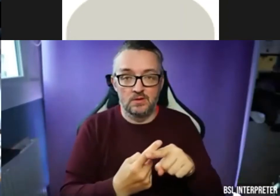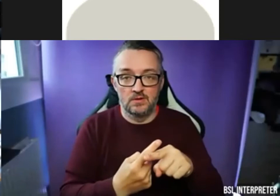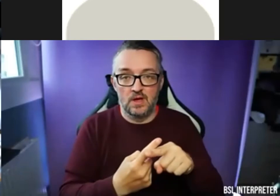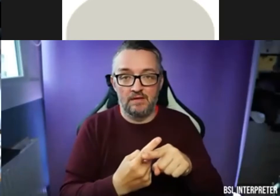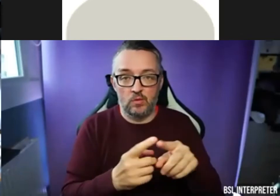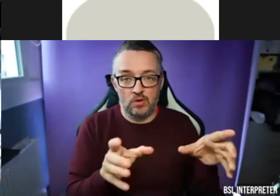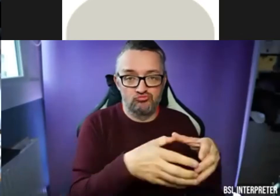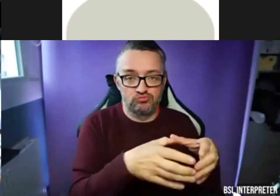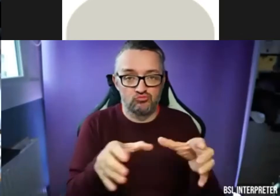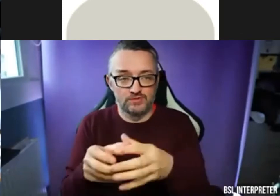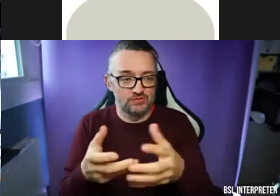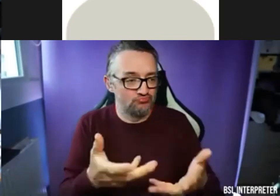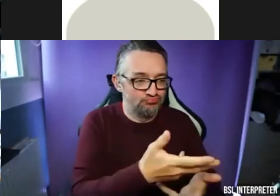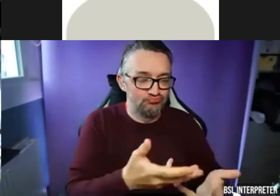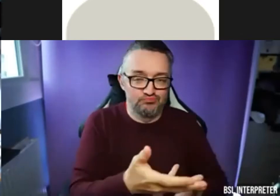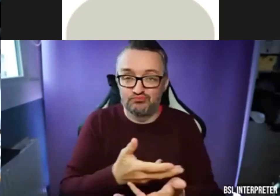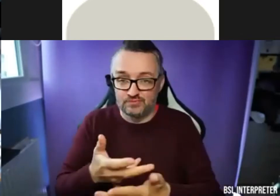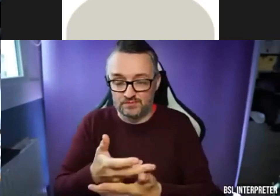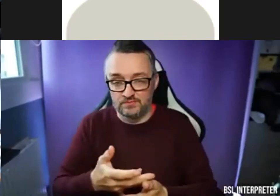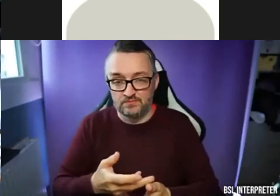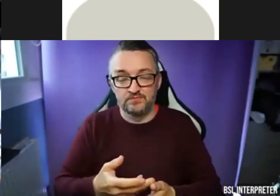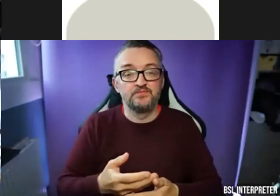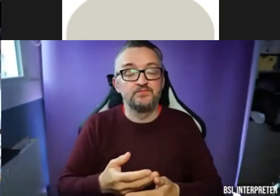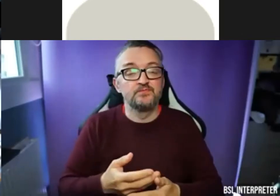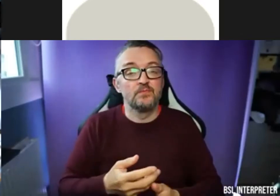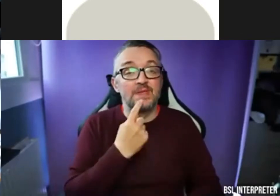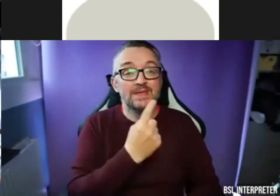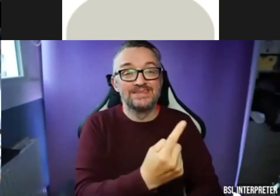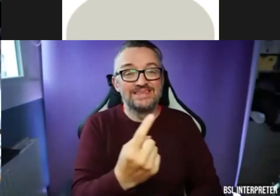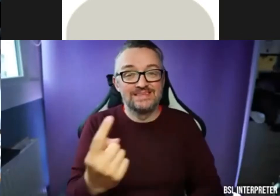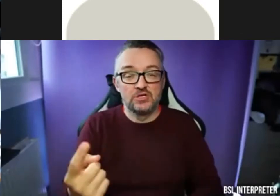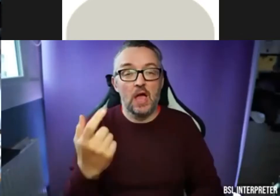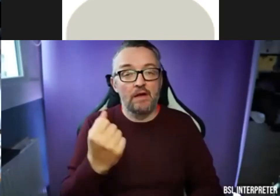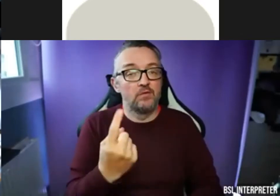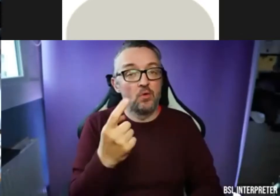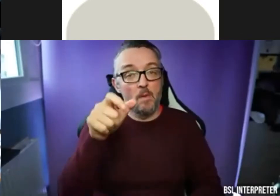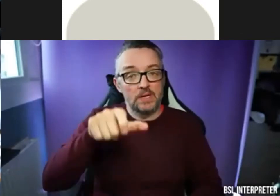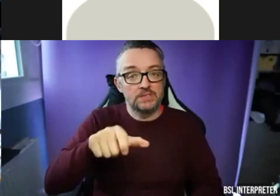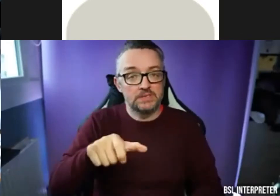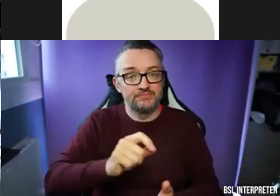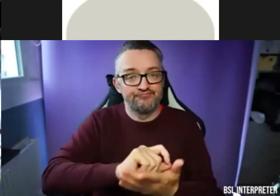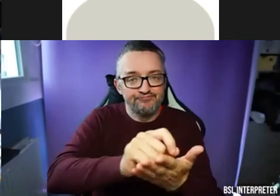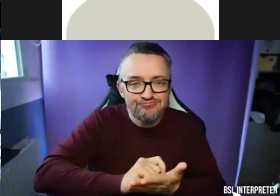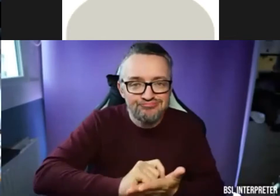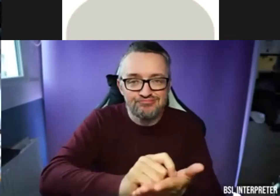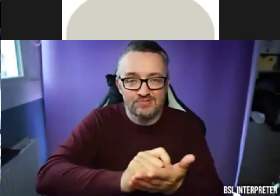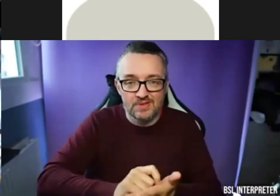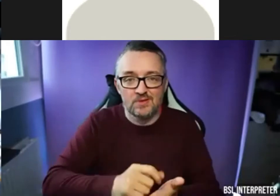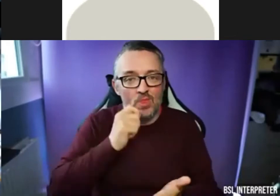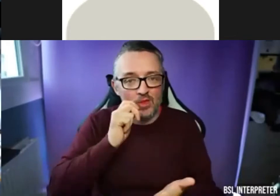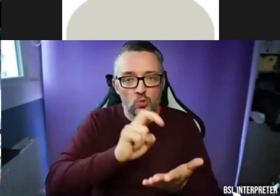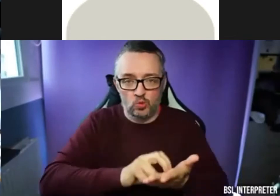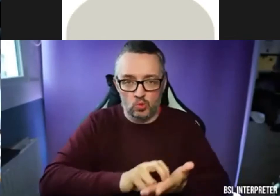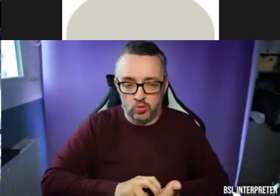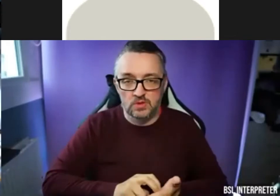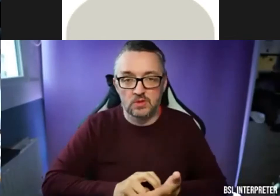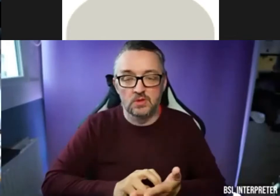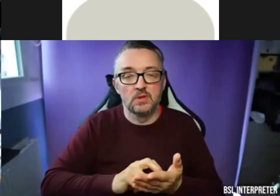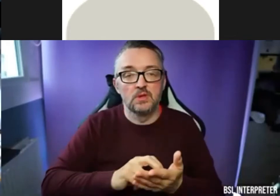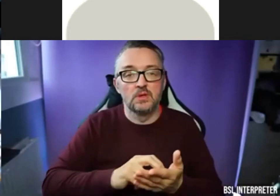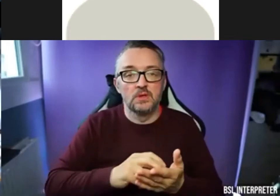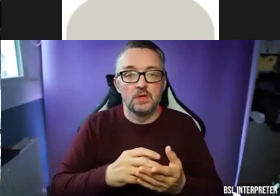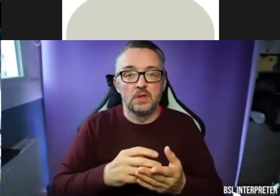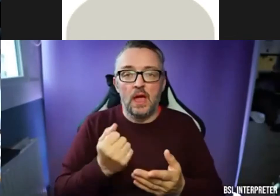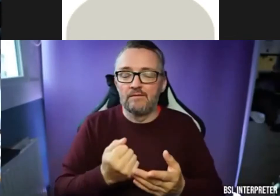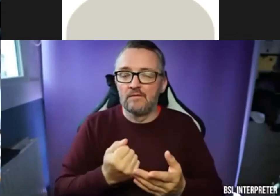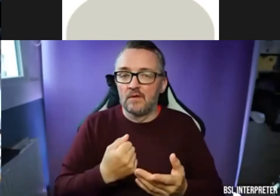session. Each group will have a facilitator who will also take notes, and we've got some key